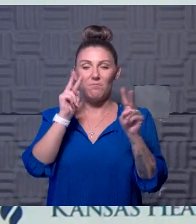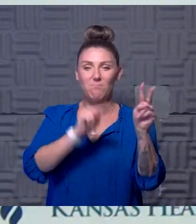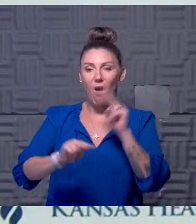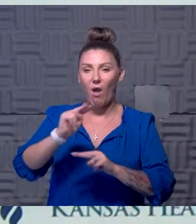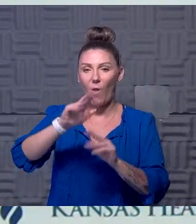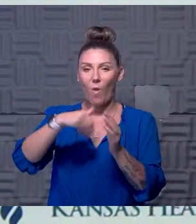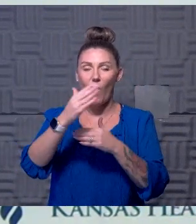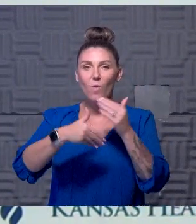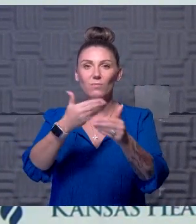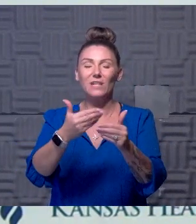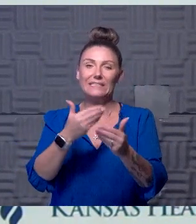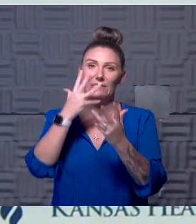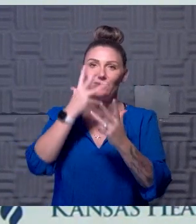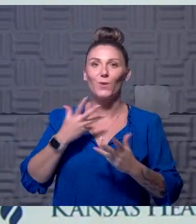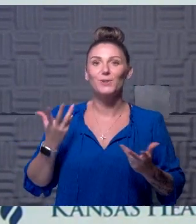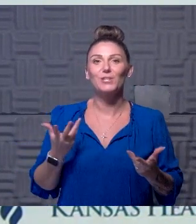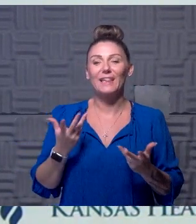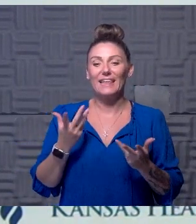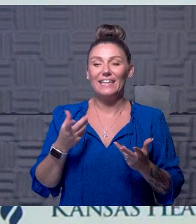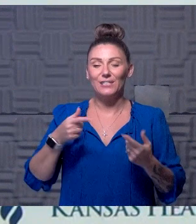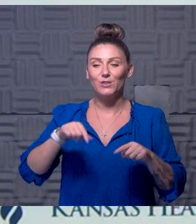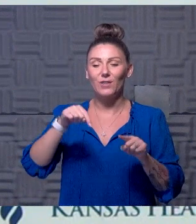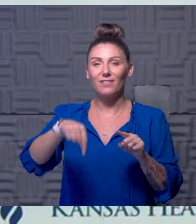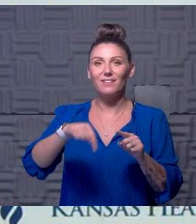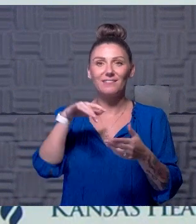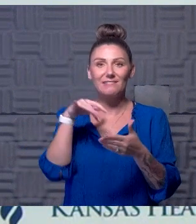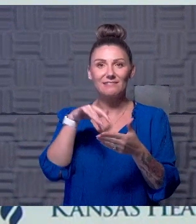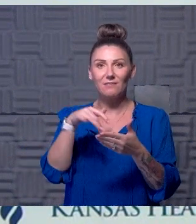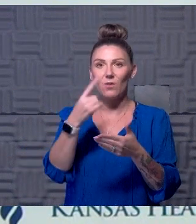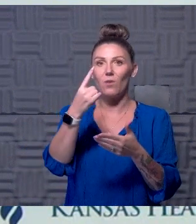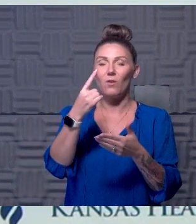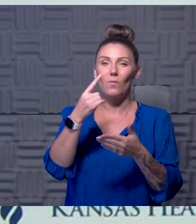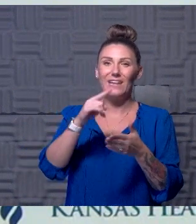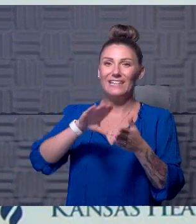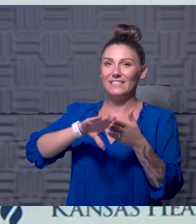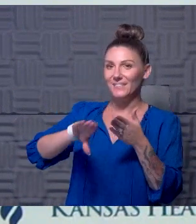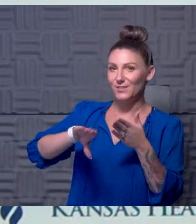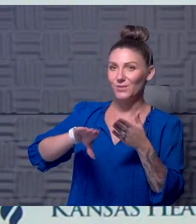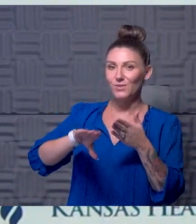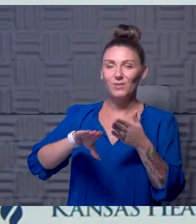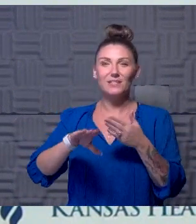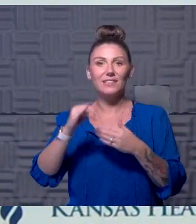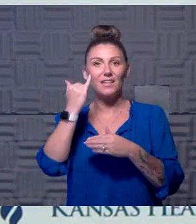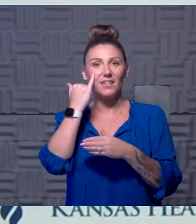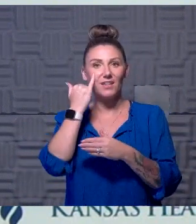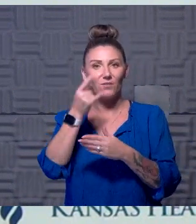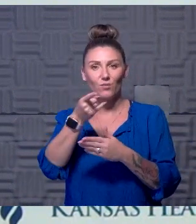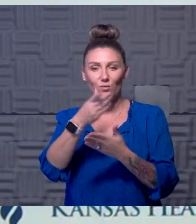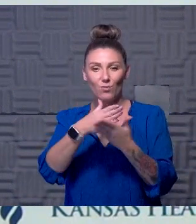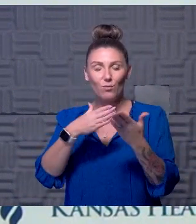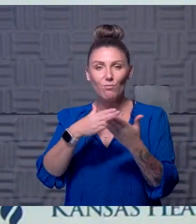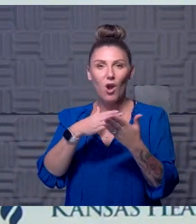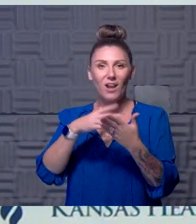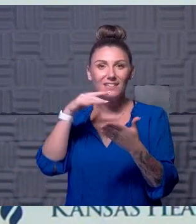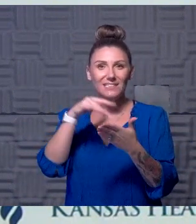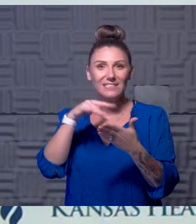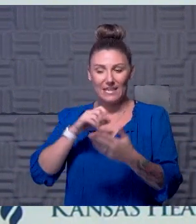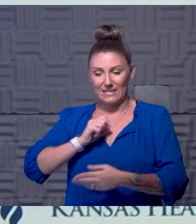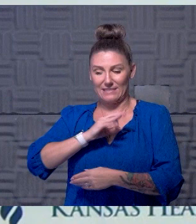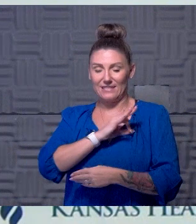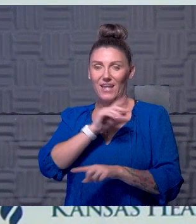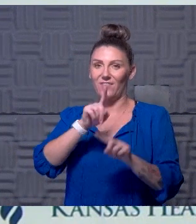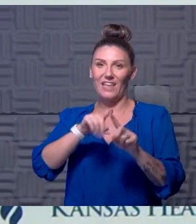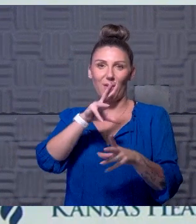process. And unfortunately, in this study, one of the exclusion criteria is that if you are part of the study staff, you can't